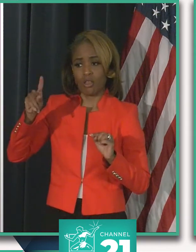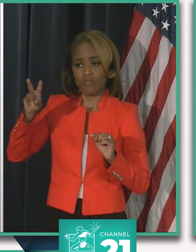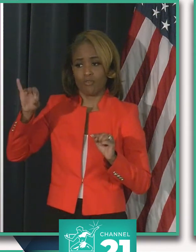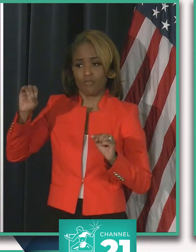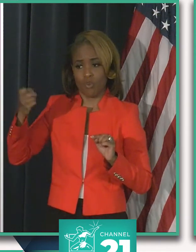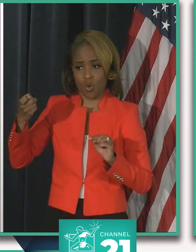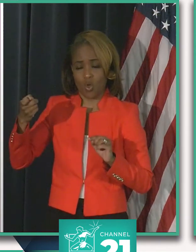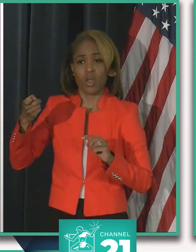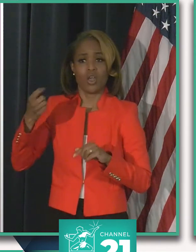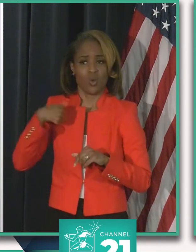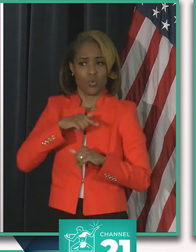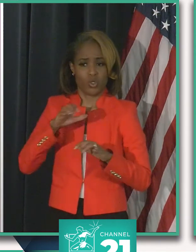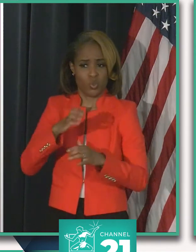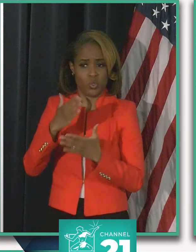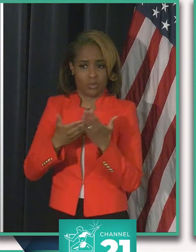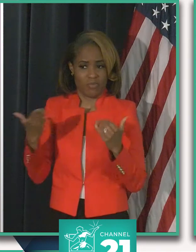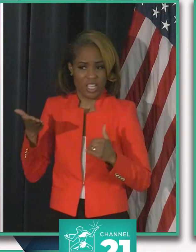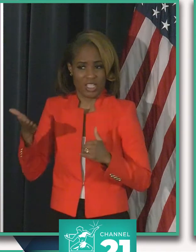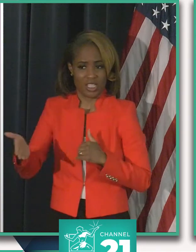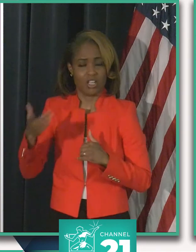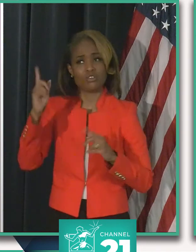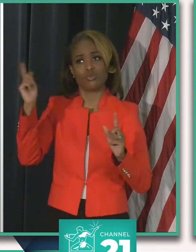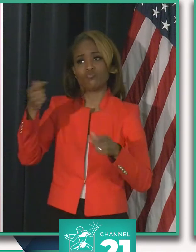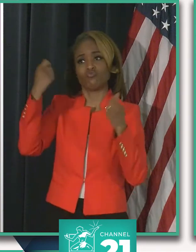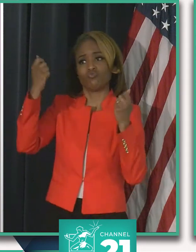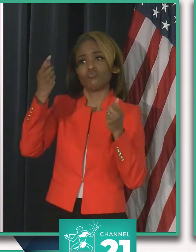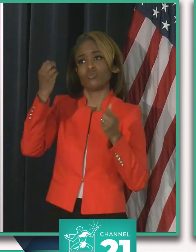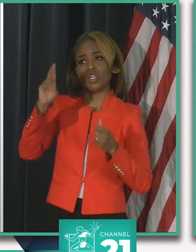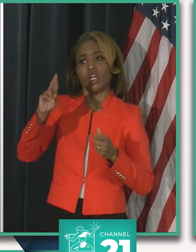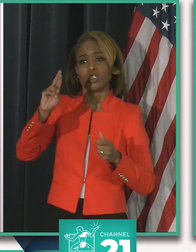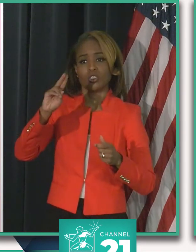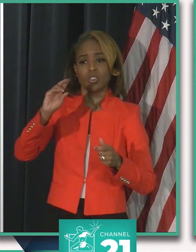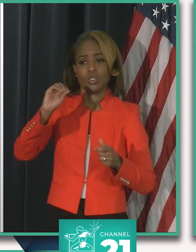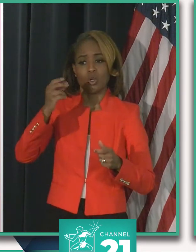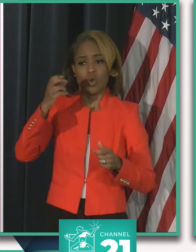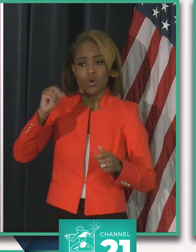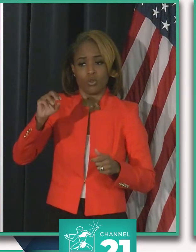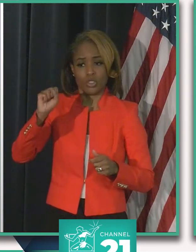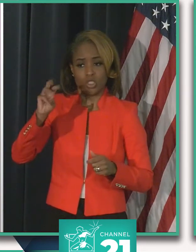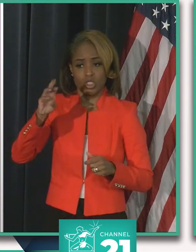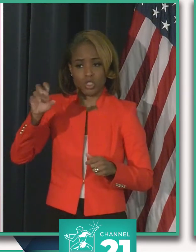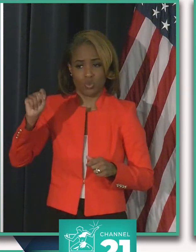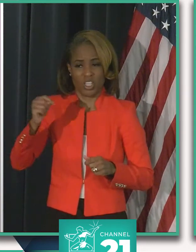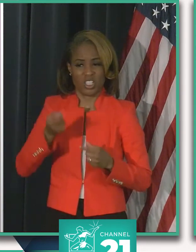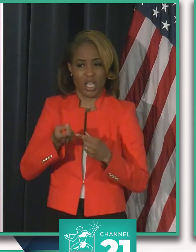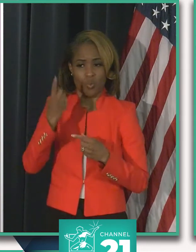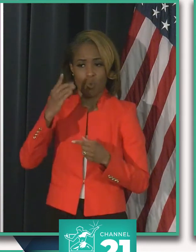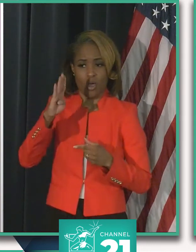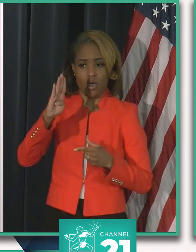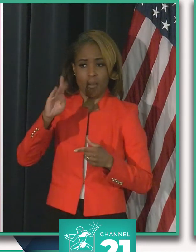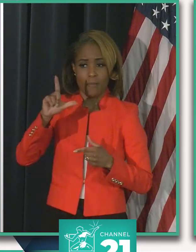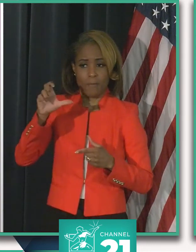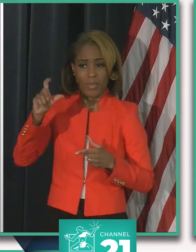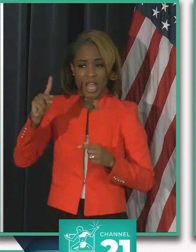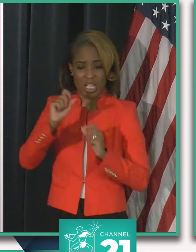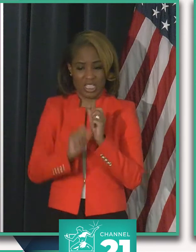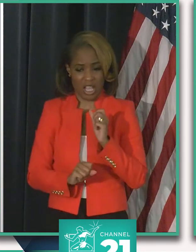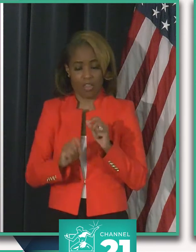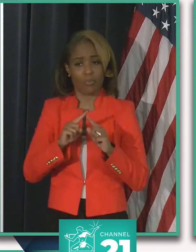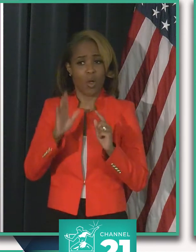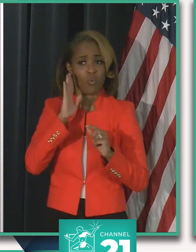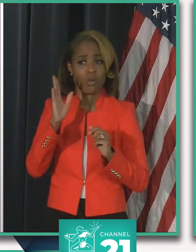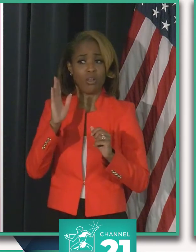we're doing some things to commemorate Dr. Ocean Sweet. He's a block or so south of you, but I would love to come over and see what you're doing.